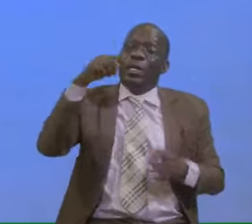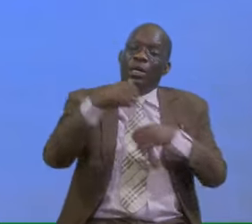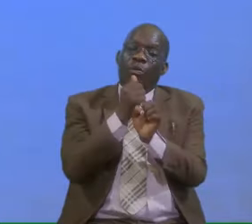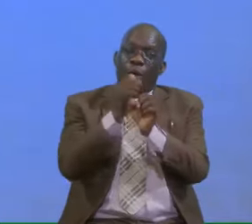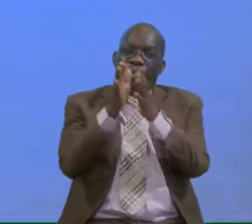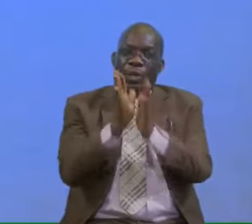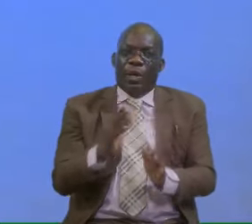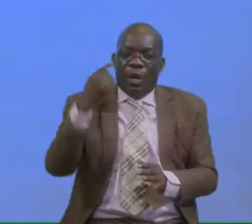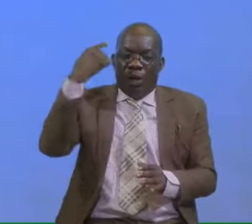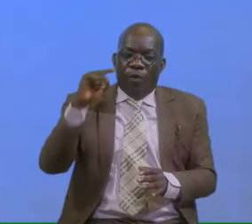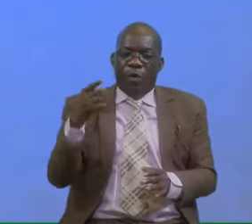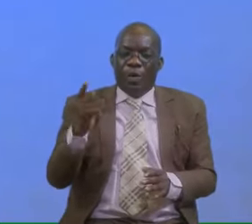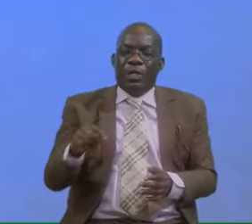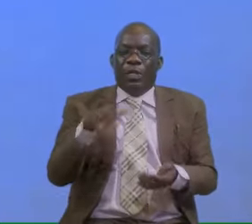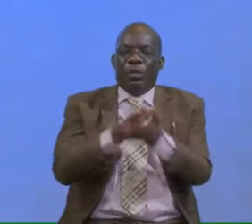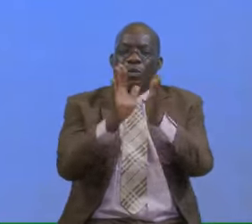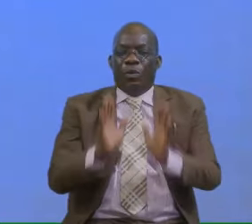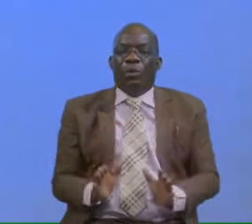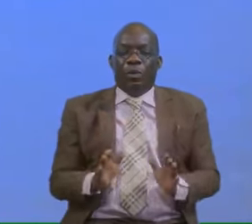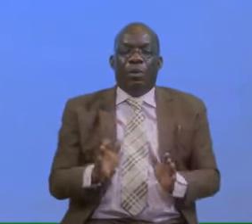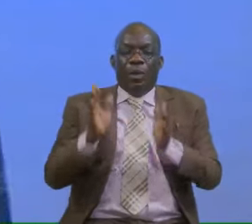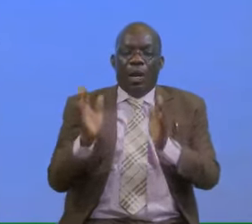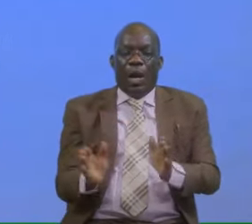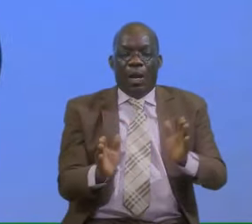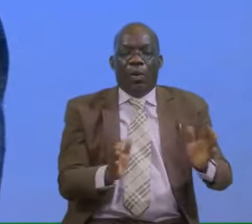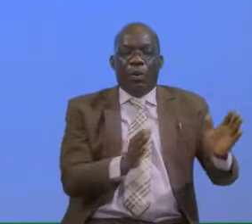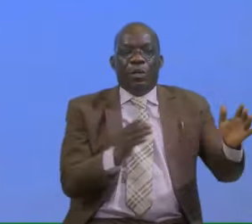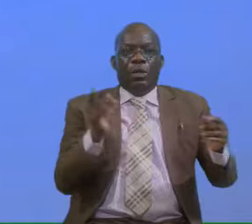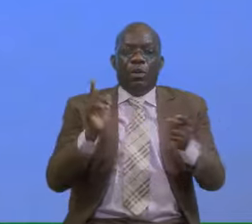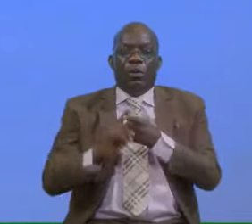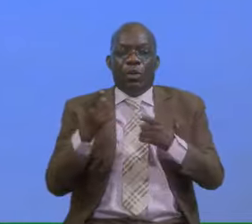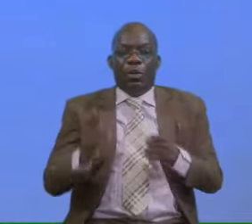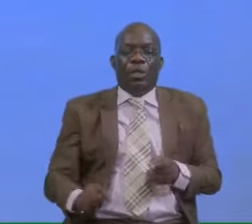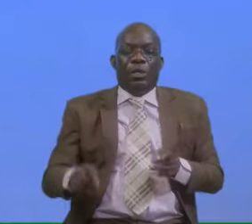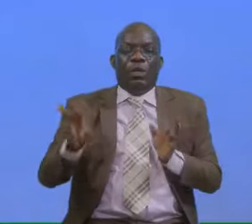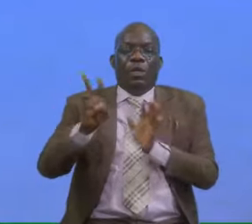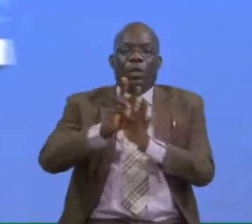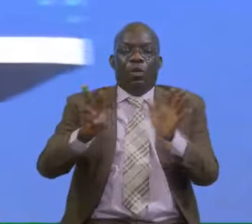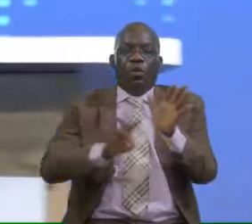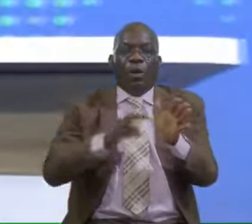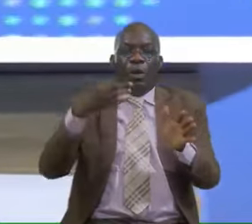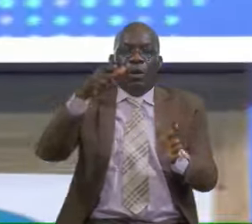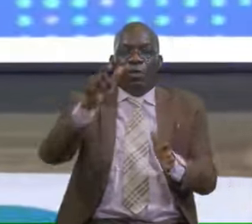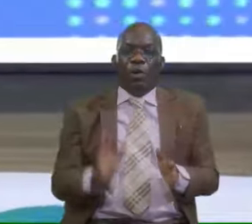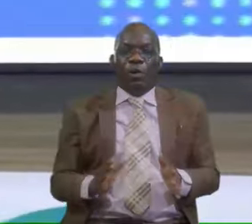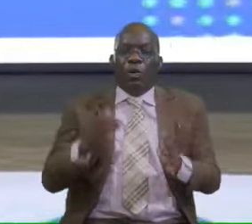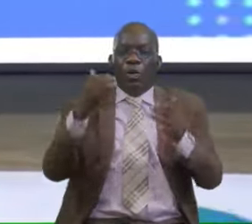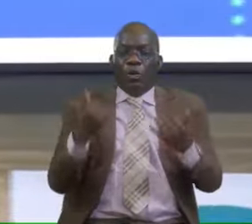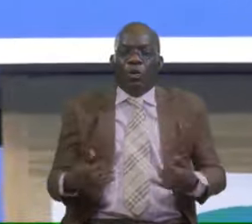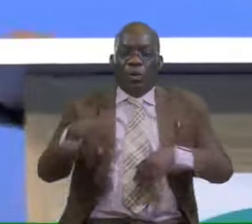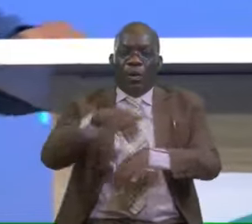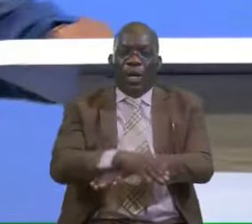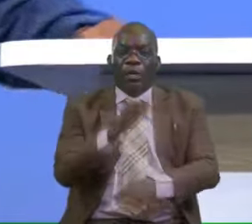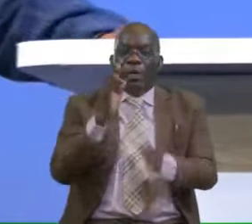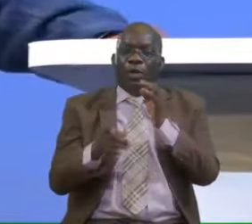intercession for the saints according to the will of God. Tonight, if you are born